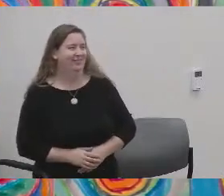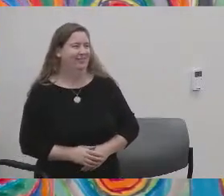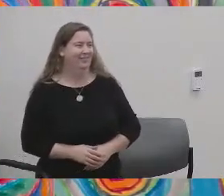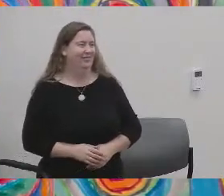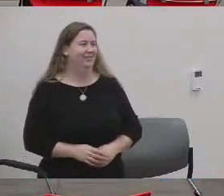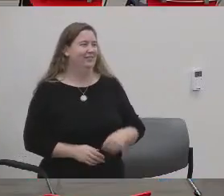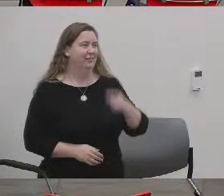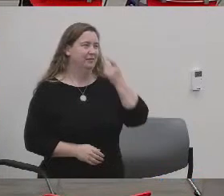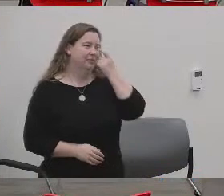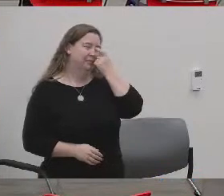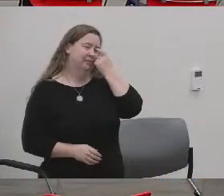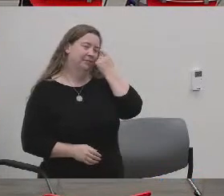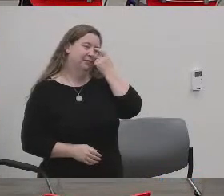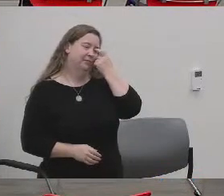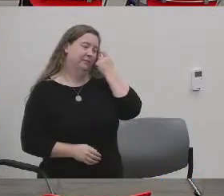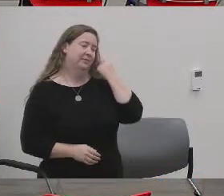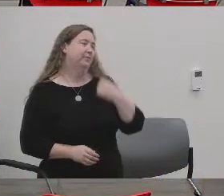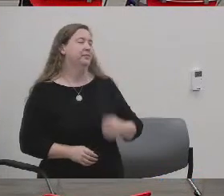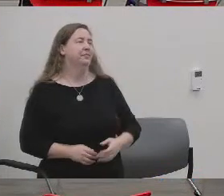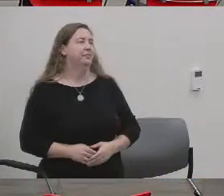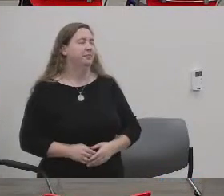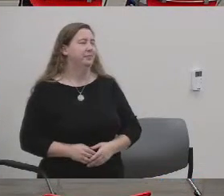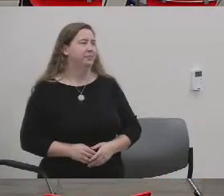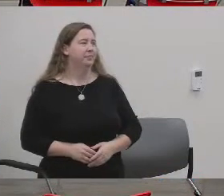date real quick.